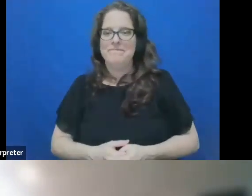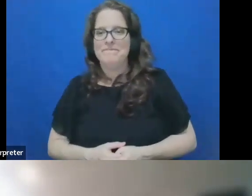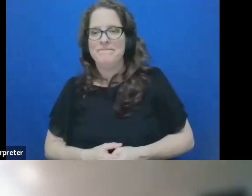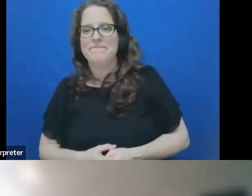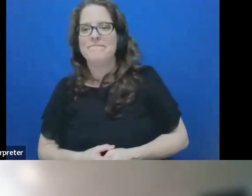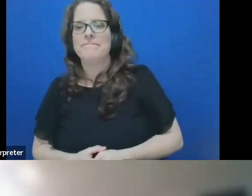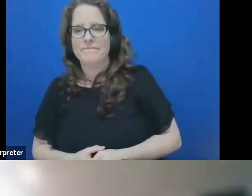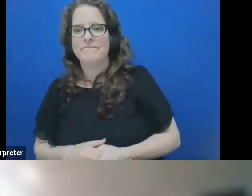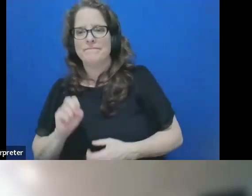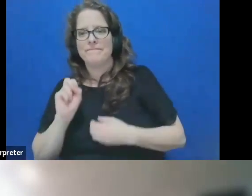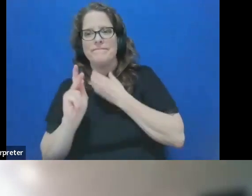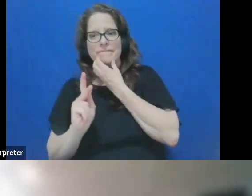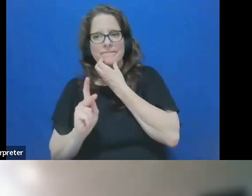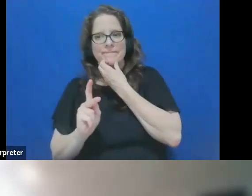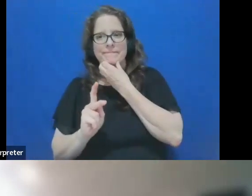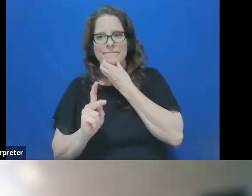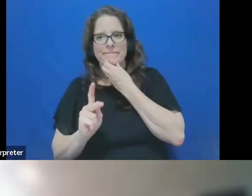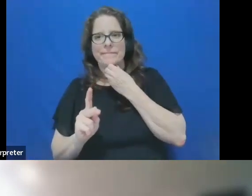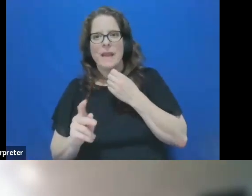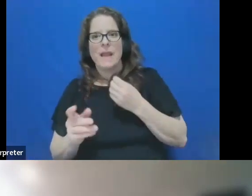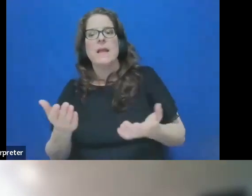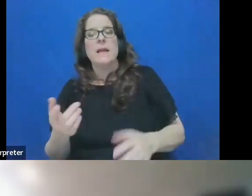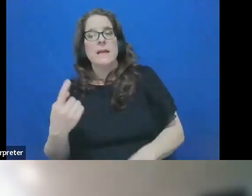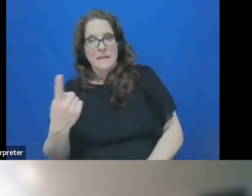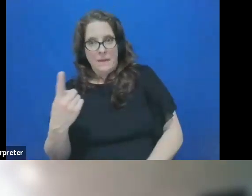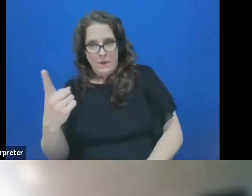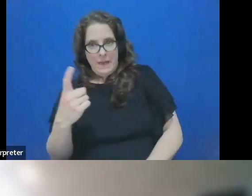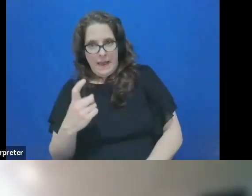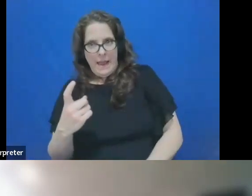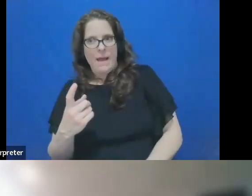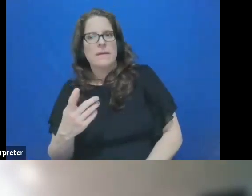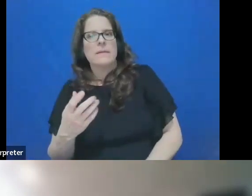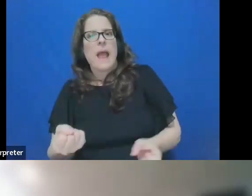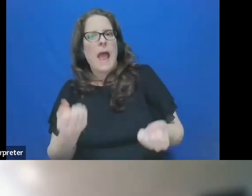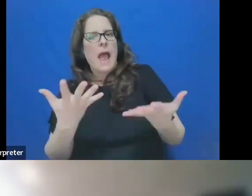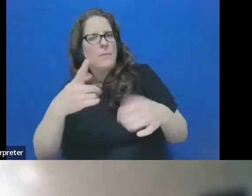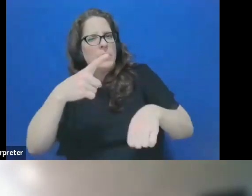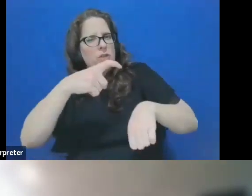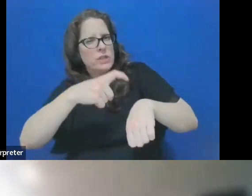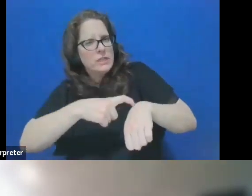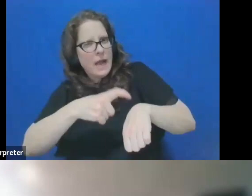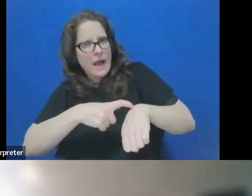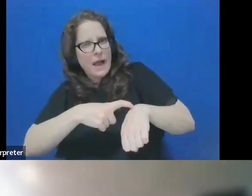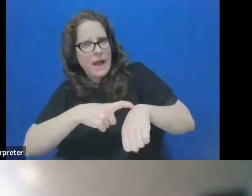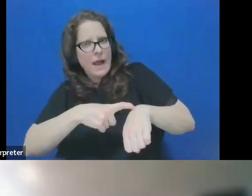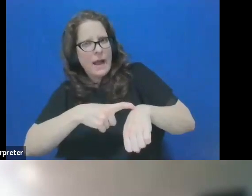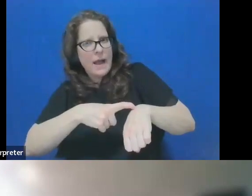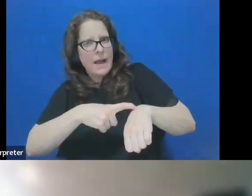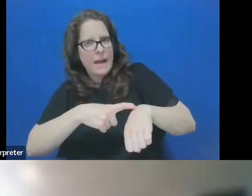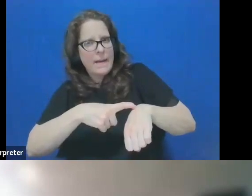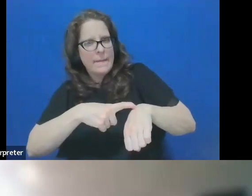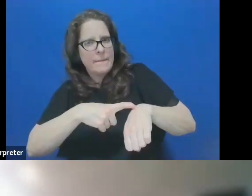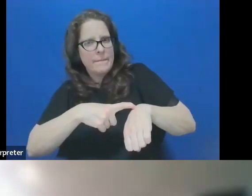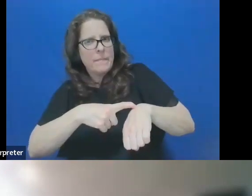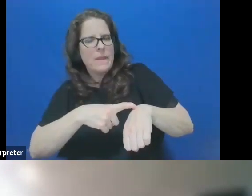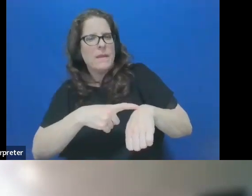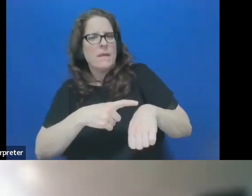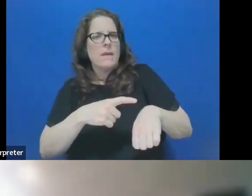Okay, great. How much time does it usually take for a person to be co-trustee with an institution?